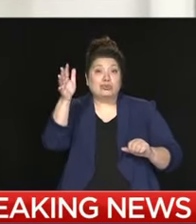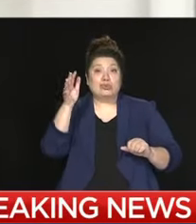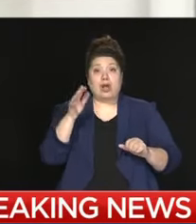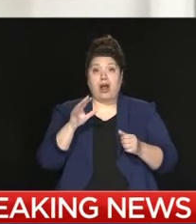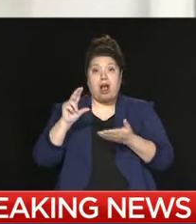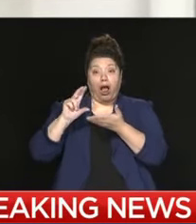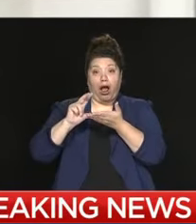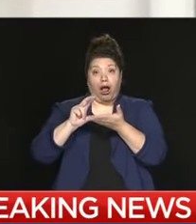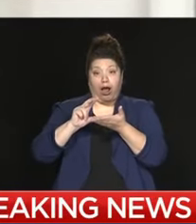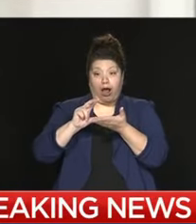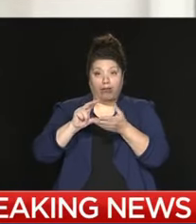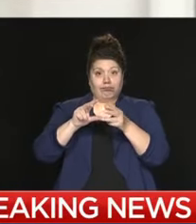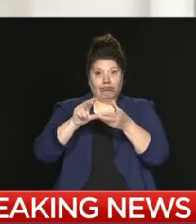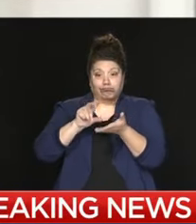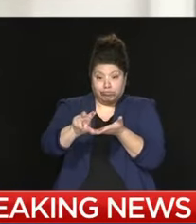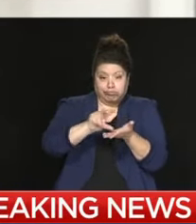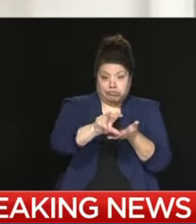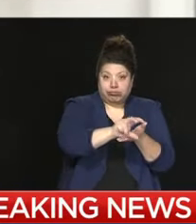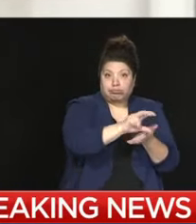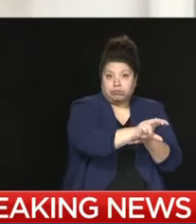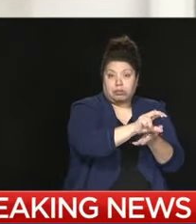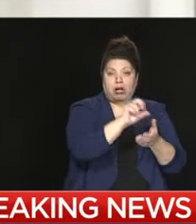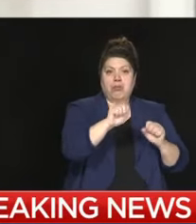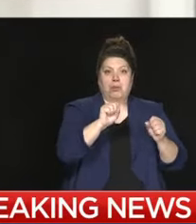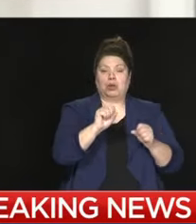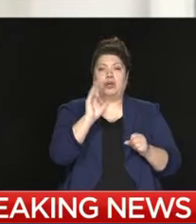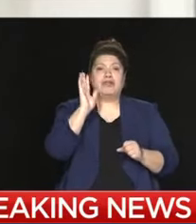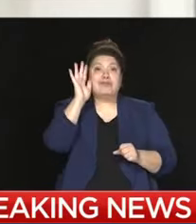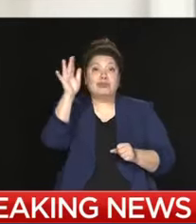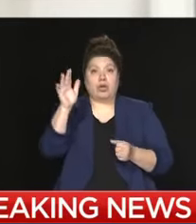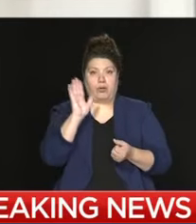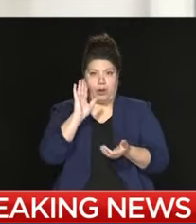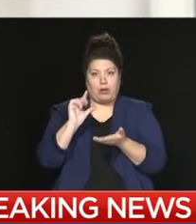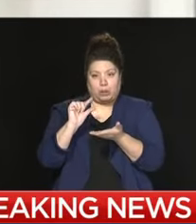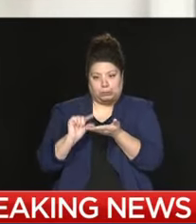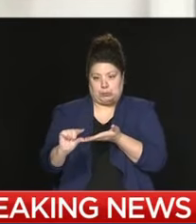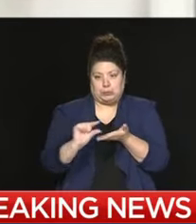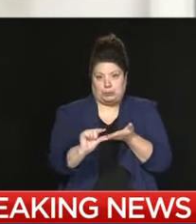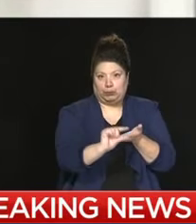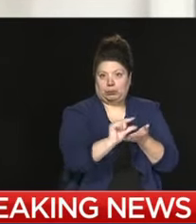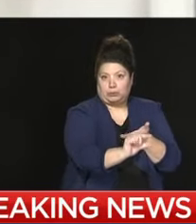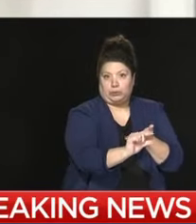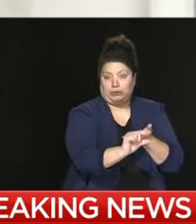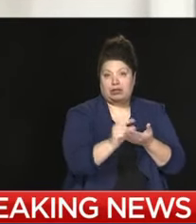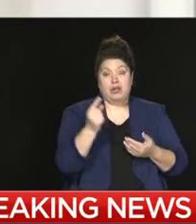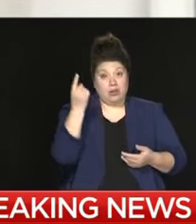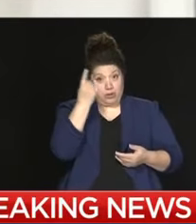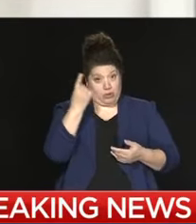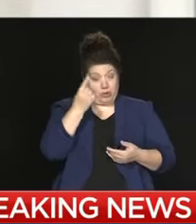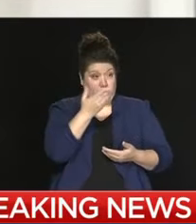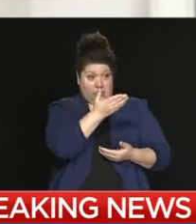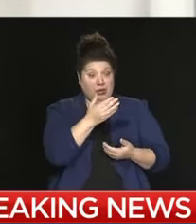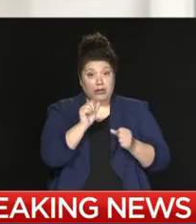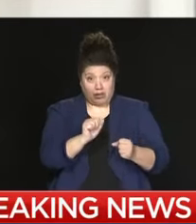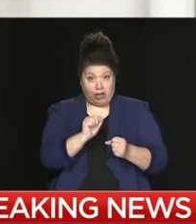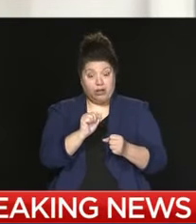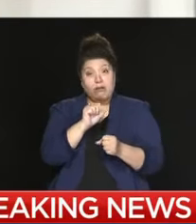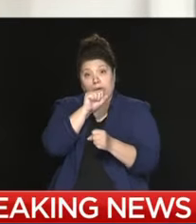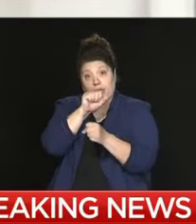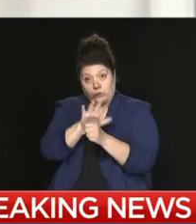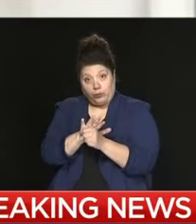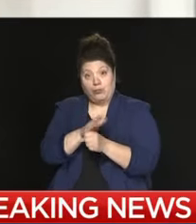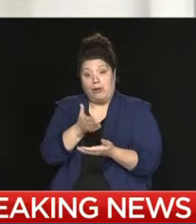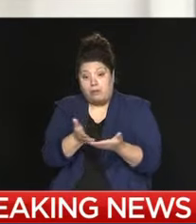near future as so-called have provinces struggle more than ever. Can you assure the provinces that they will not see a decline